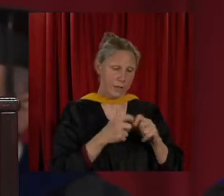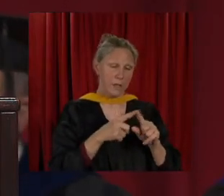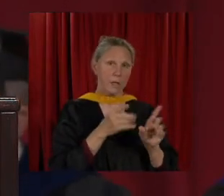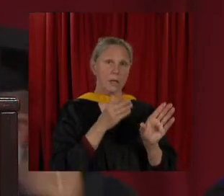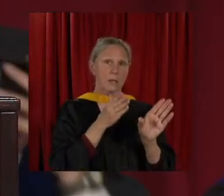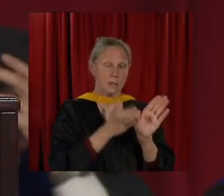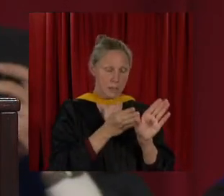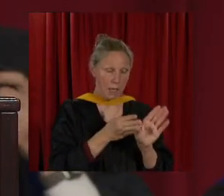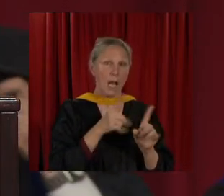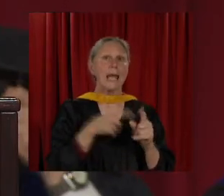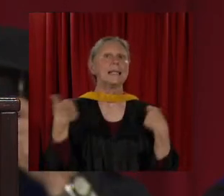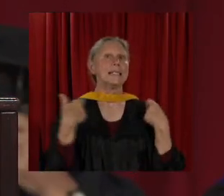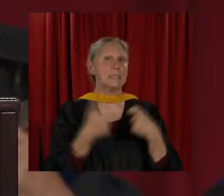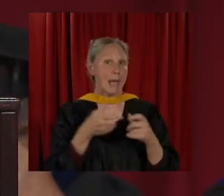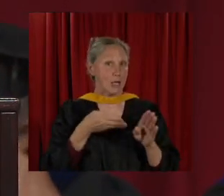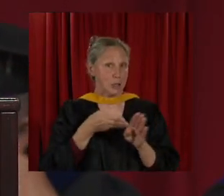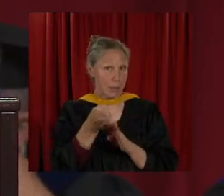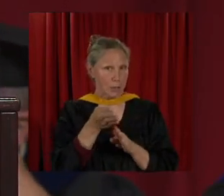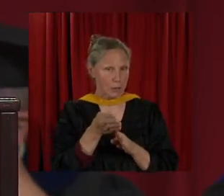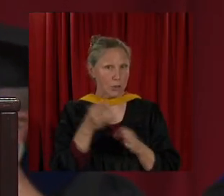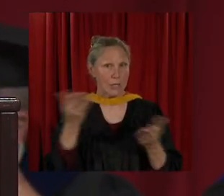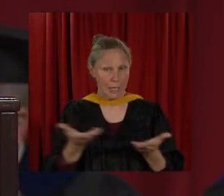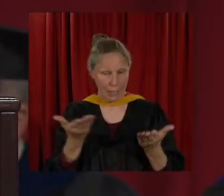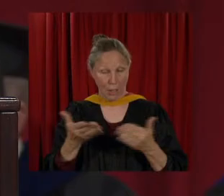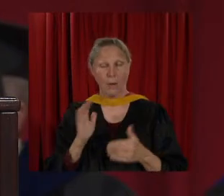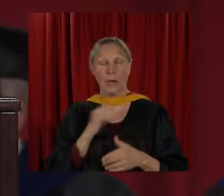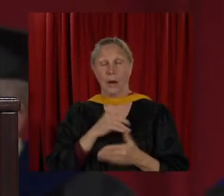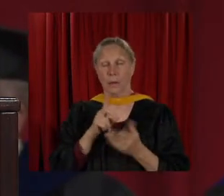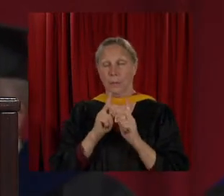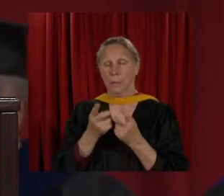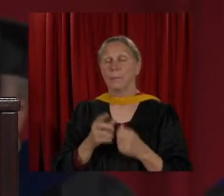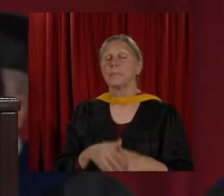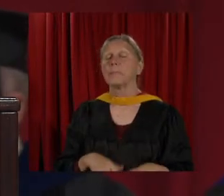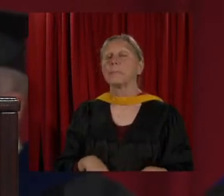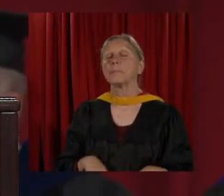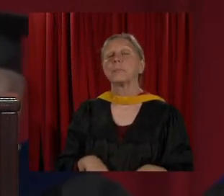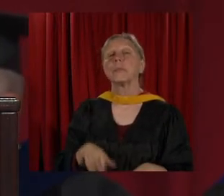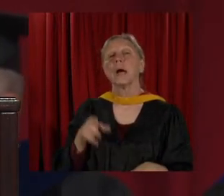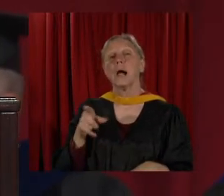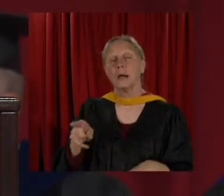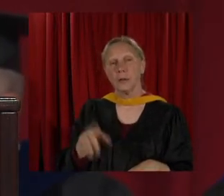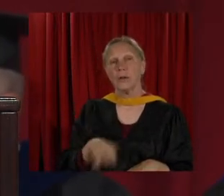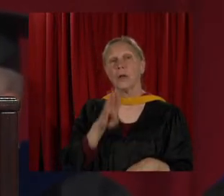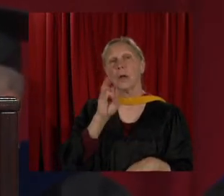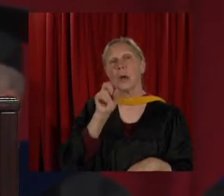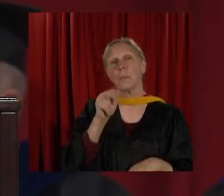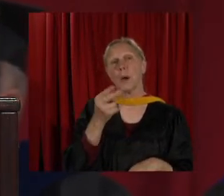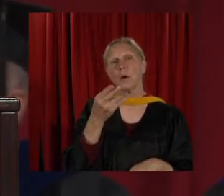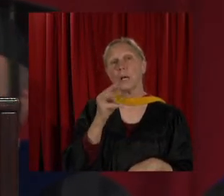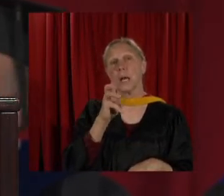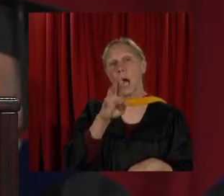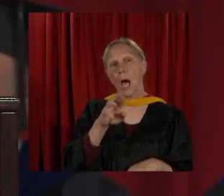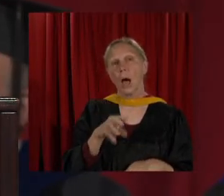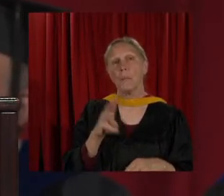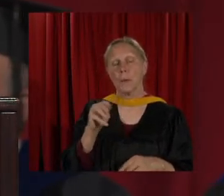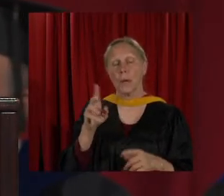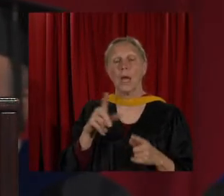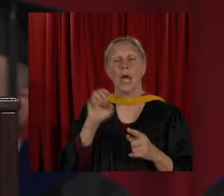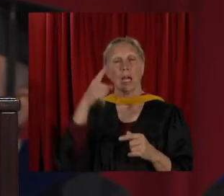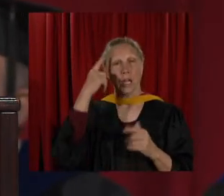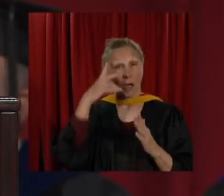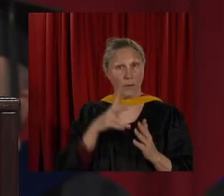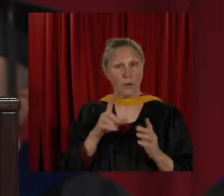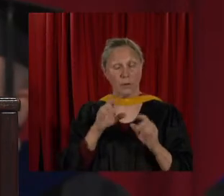psychology, and Spanish major in Fulbright College of Arts and Sciences. She's a Bodenhammer Fellow, an Arkansas Governor's Distinguished